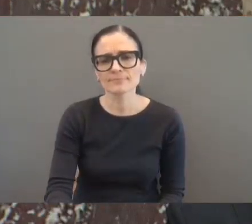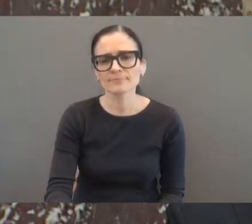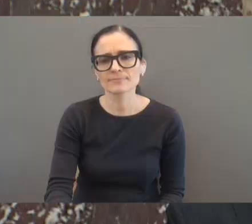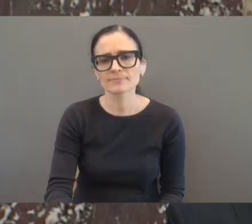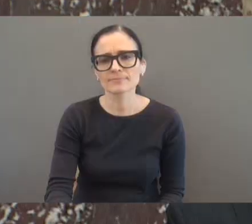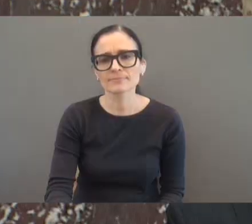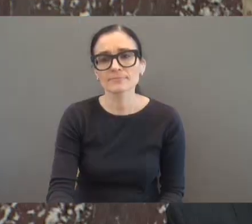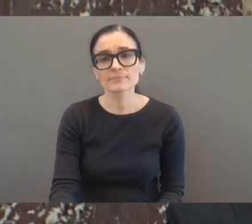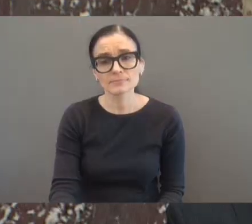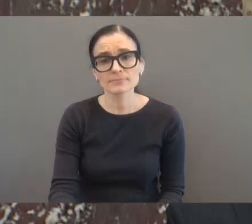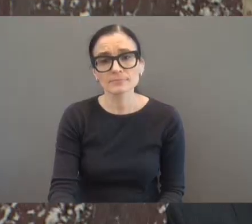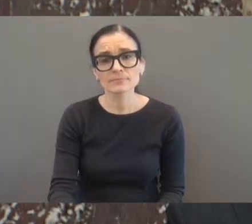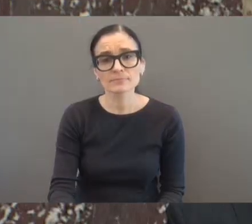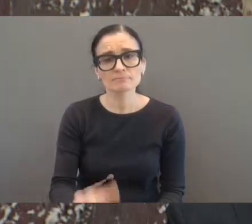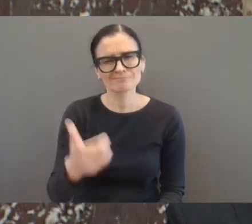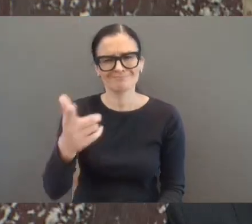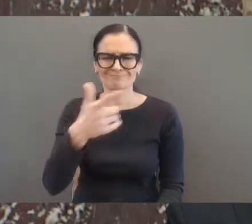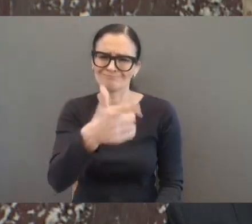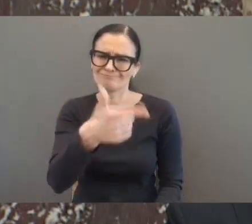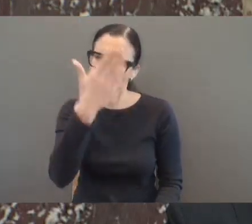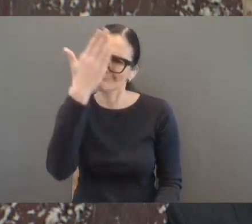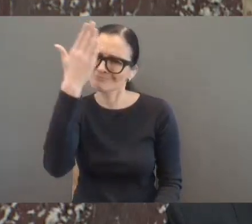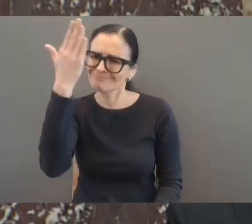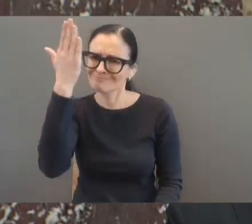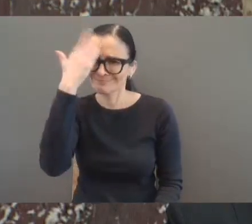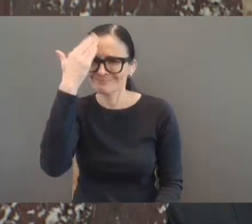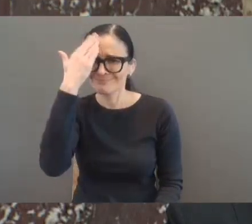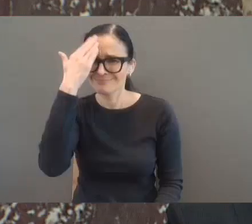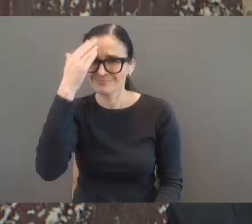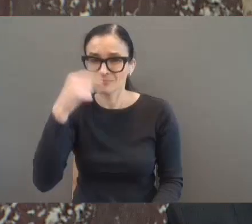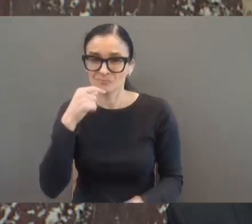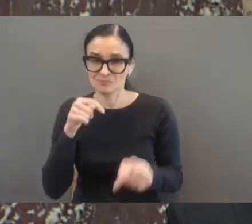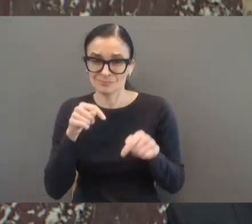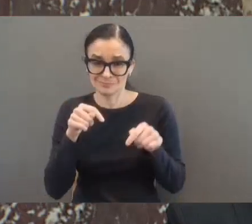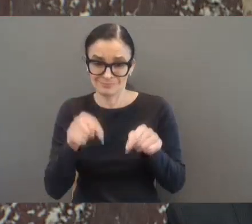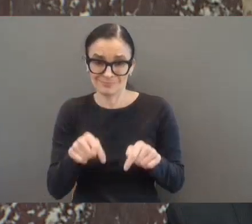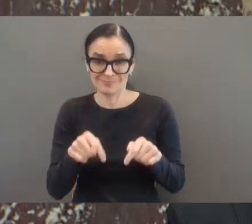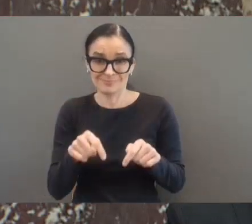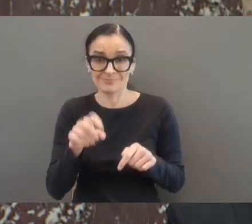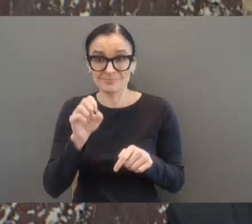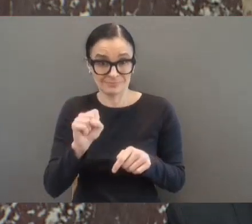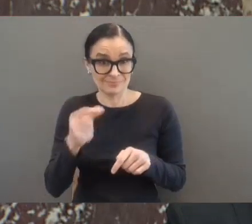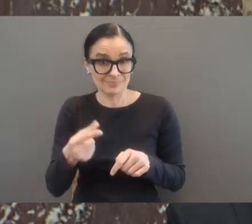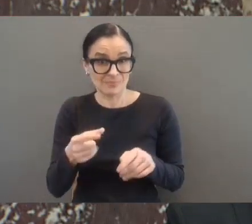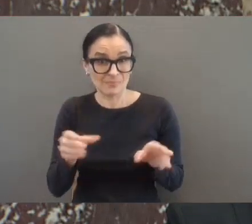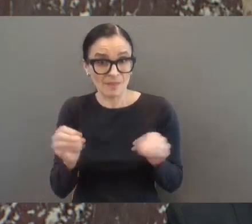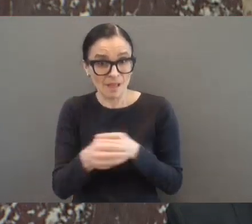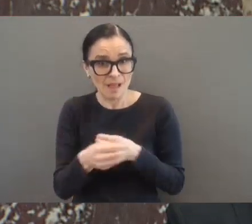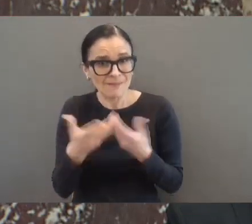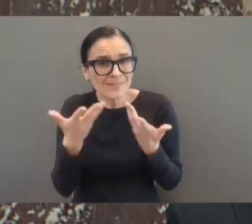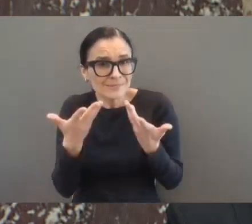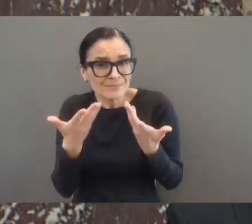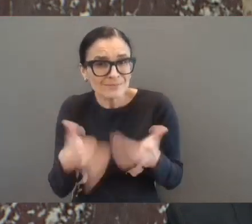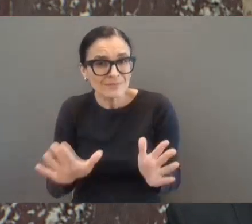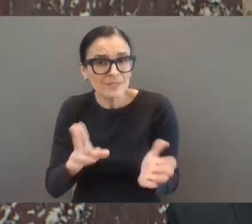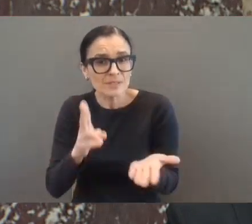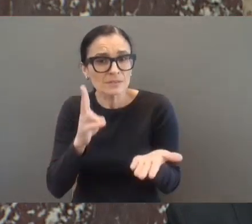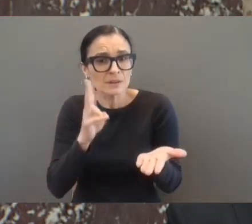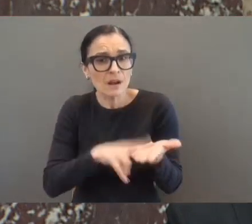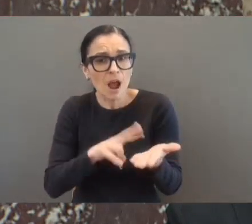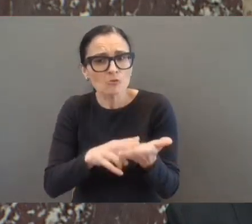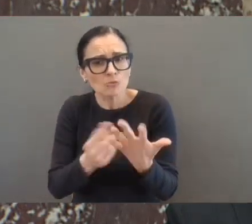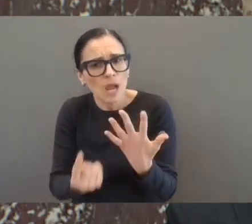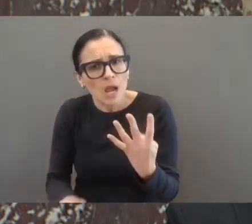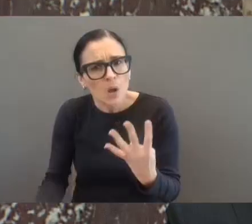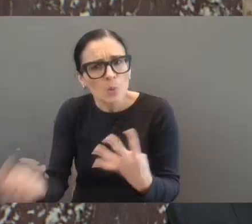the Solicitor General has contracted a review of ECOM's financial sustainability, operational capacity,